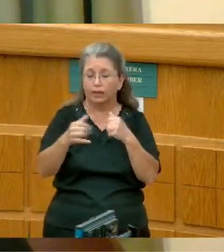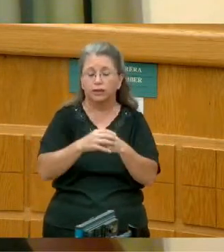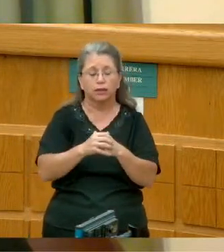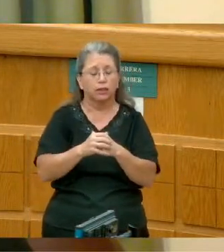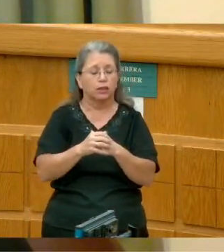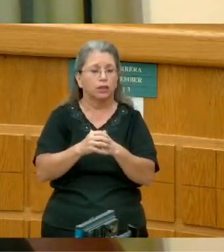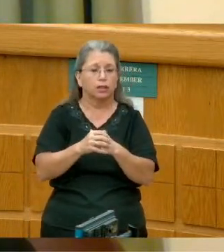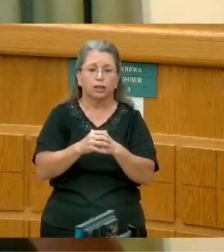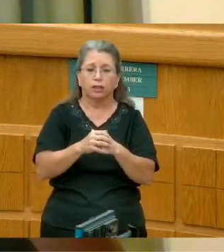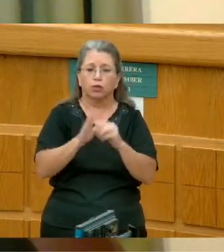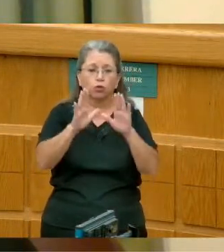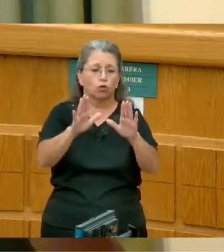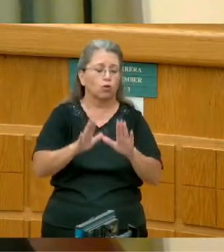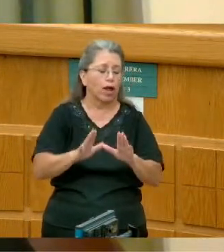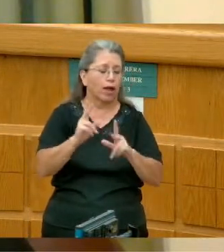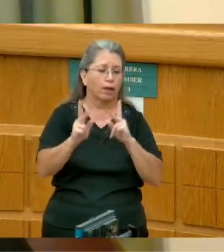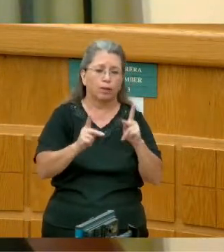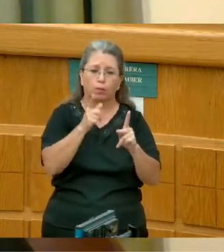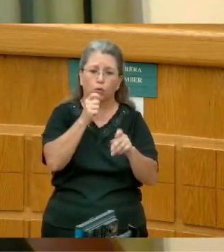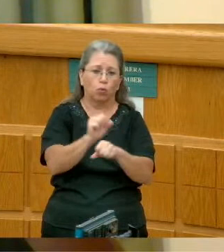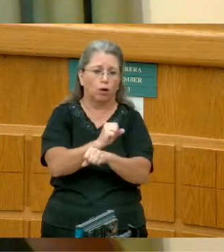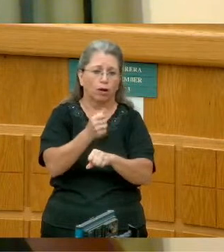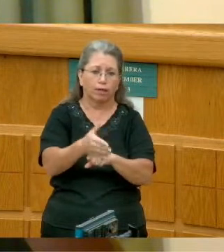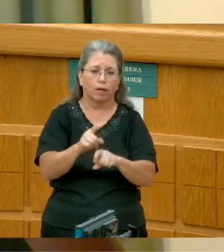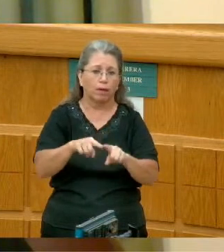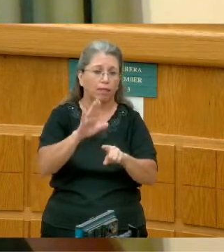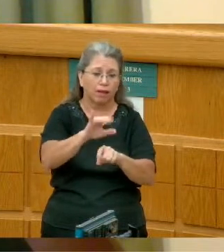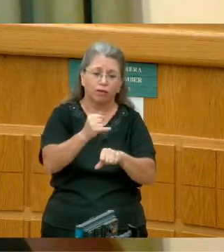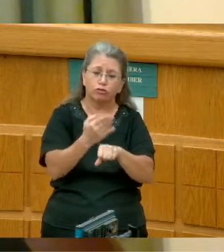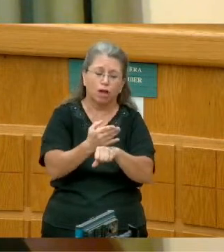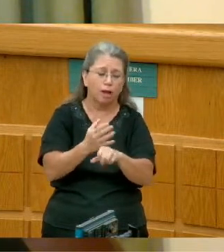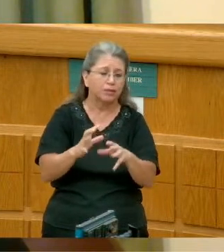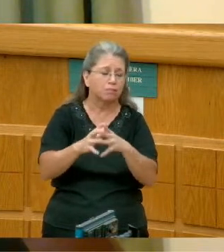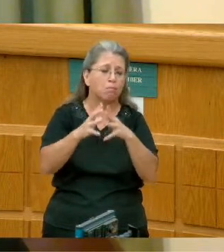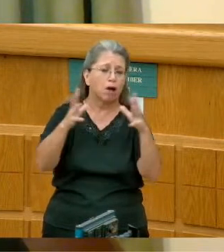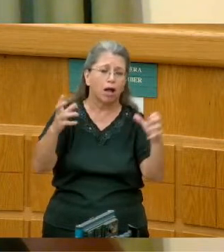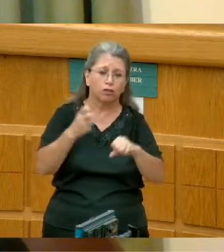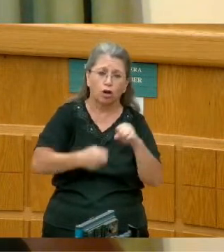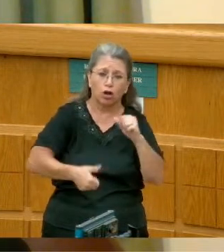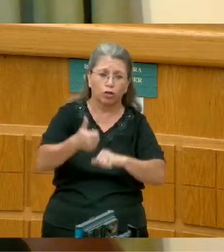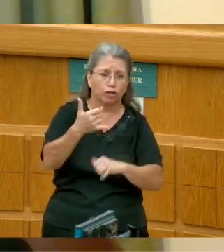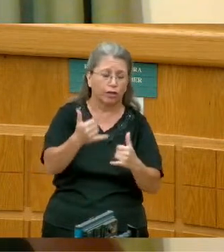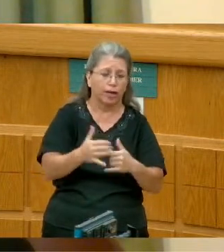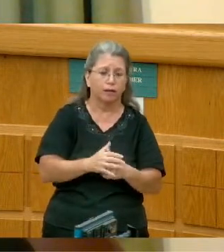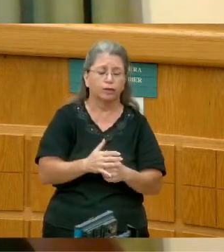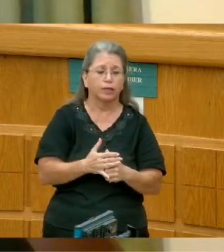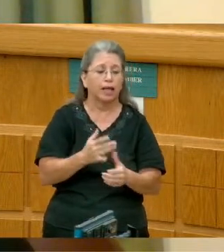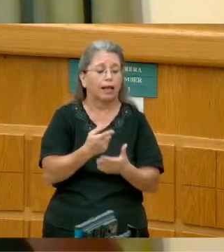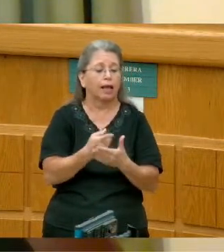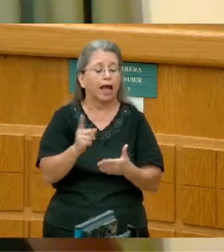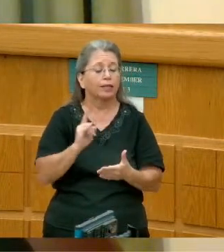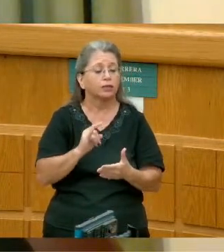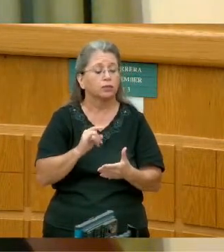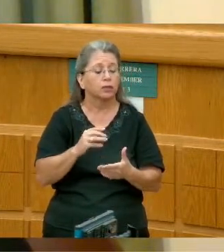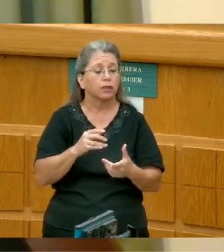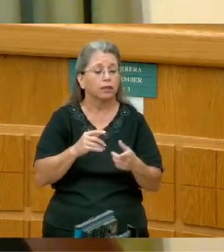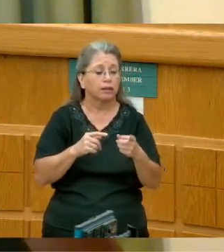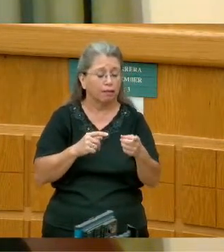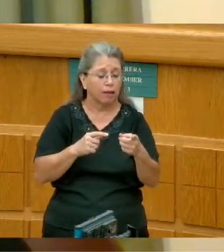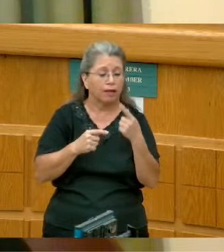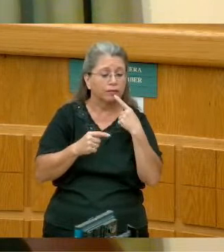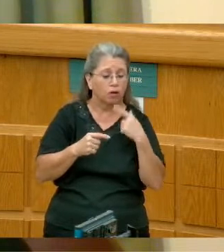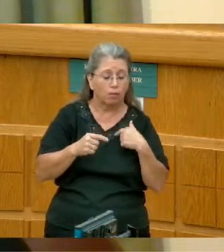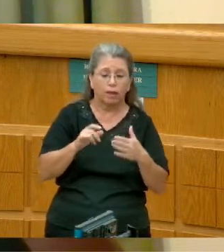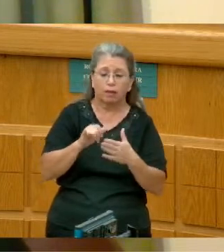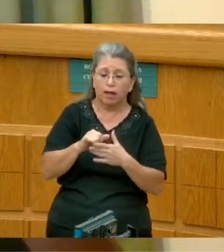getting much harder. Last week, I received a message from the phone bank that a priest was calling, asking about processes